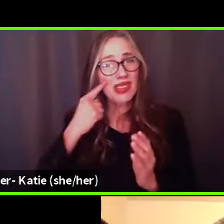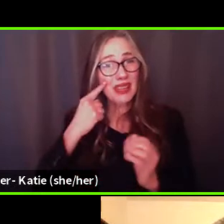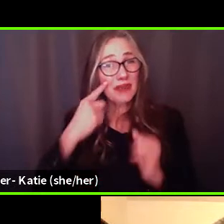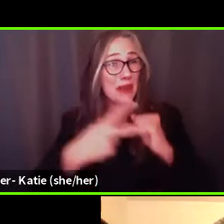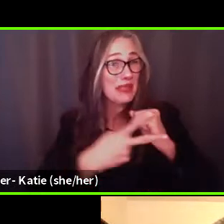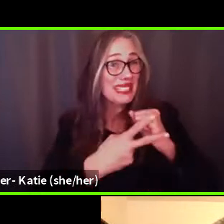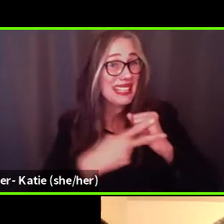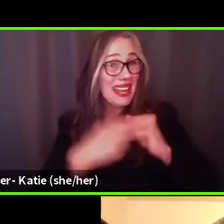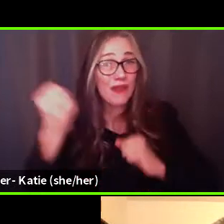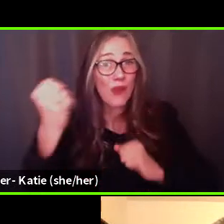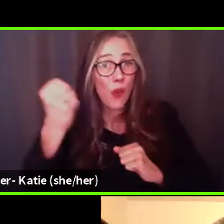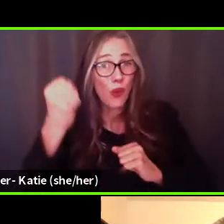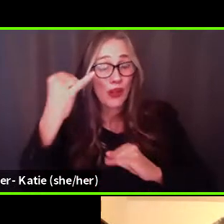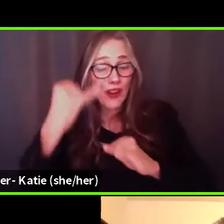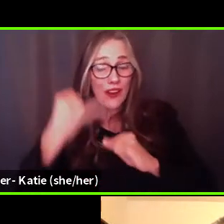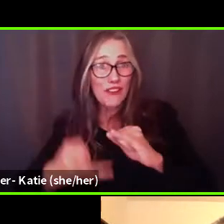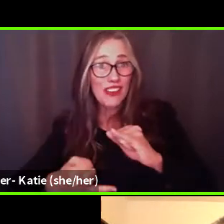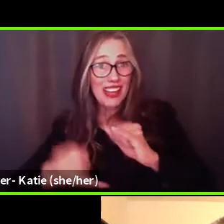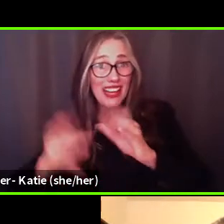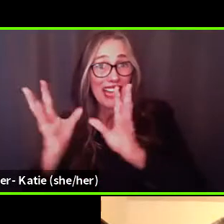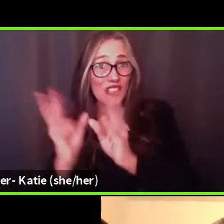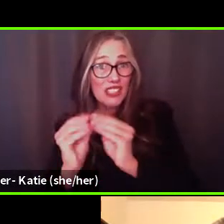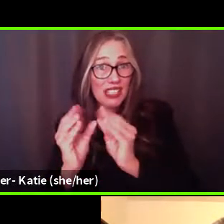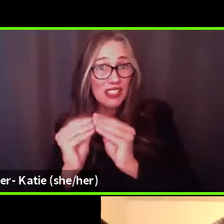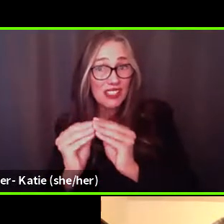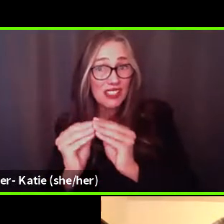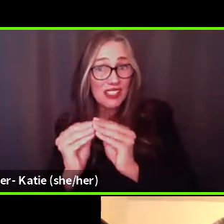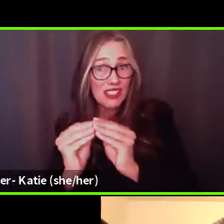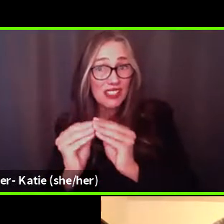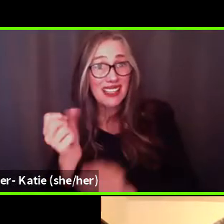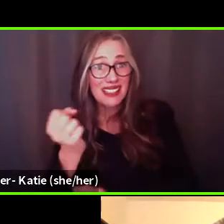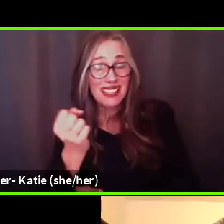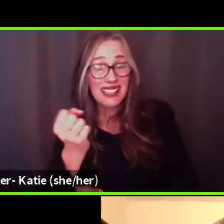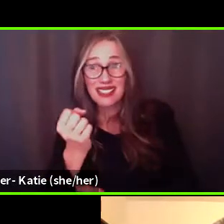or perfect yeah uh does that make sense